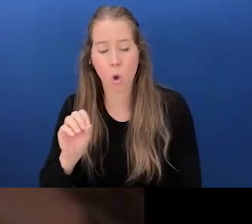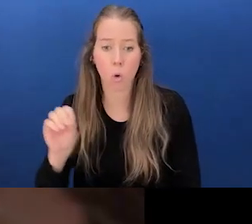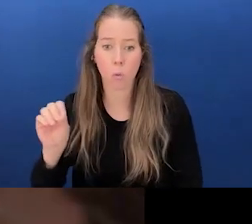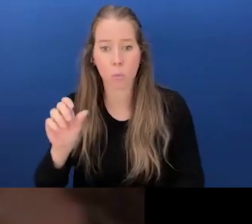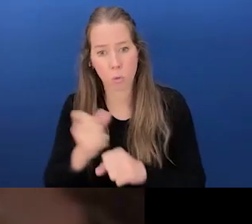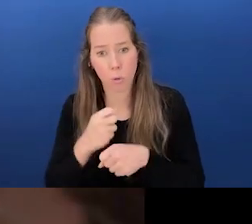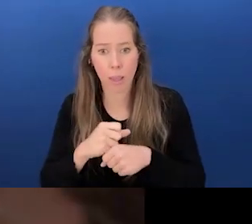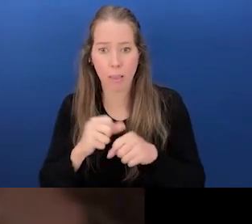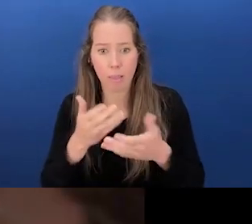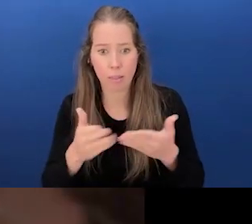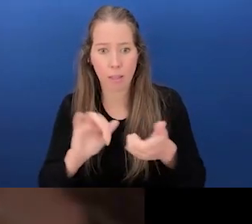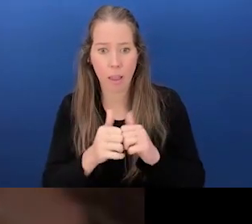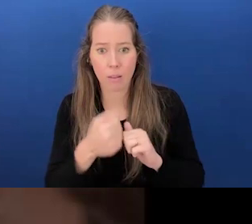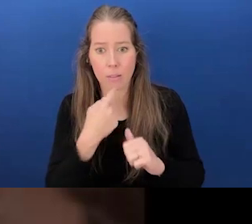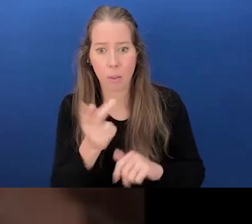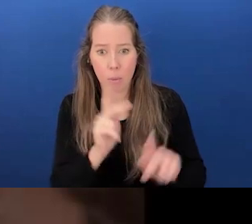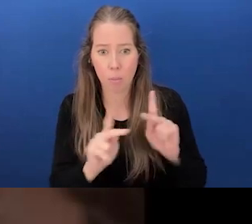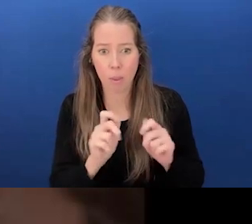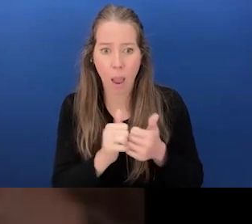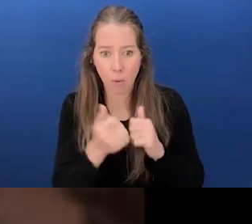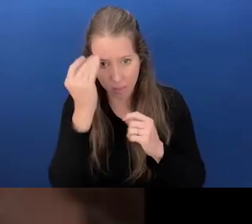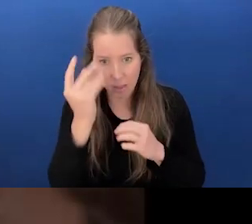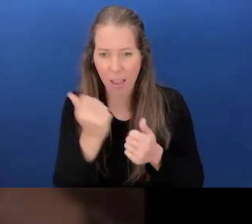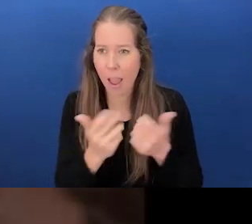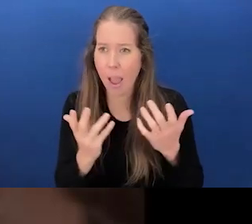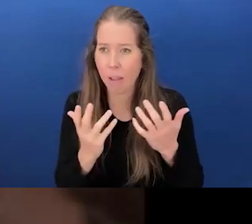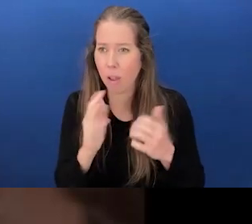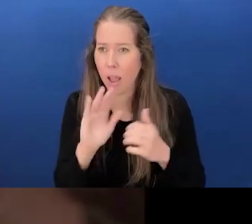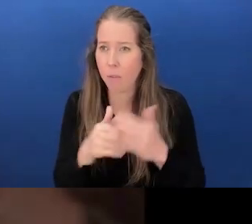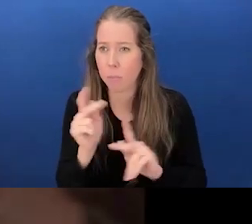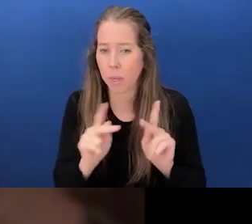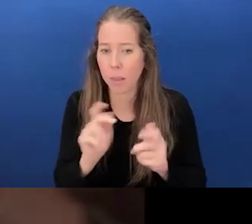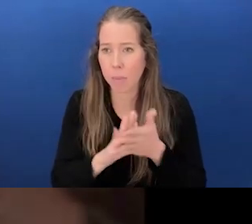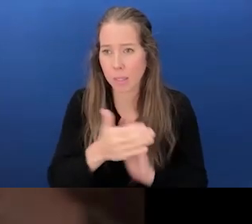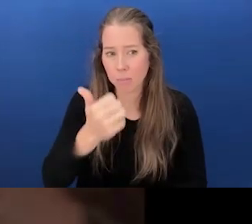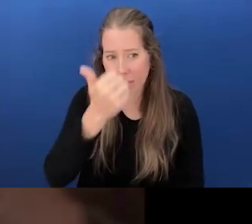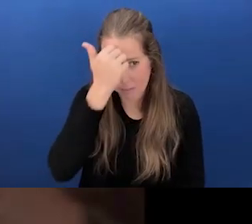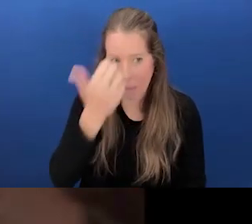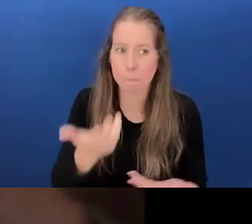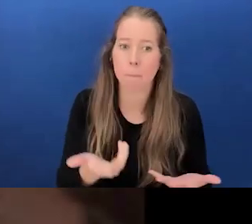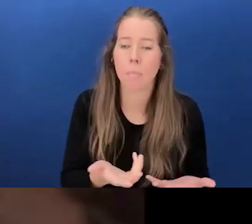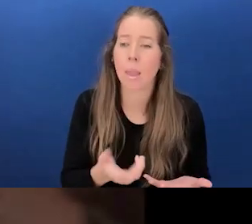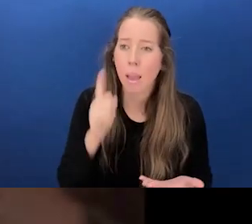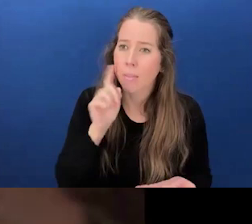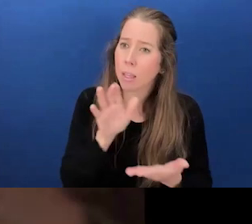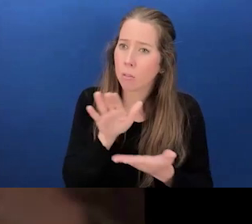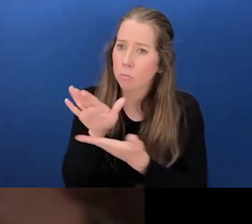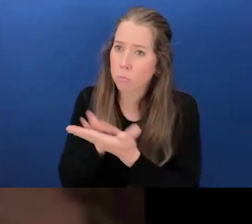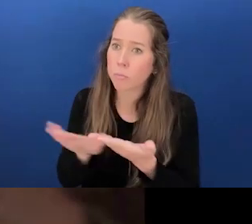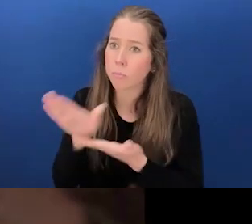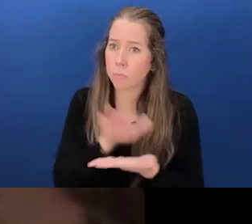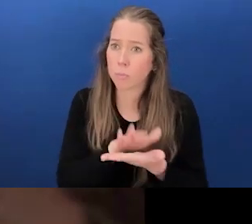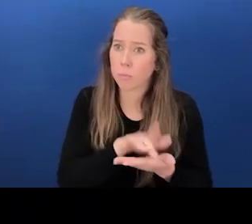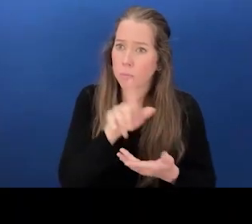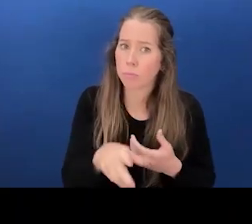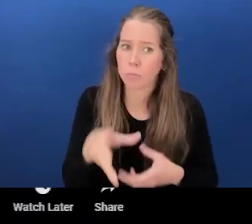algorithms that tell people how to think and everyone becomes dumb. You don't like that future. I think college and school need to be involved in the conversation. That future,